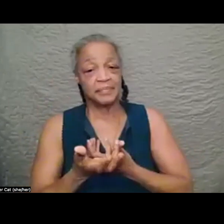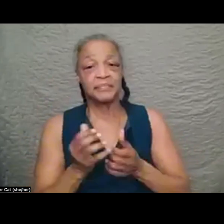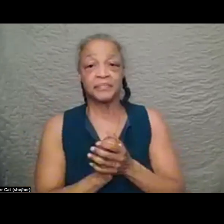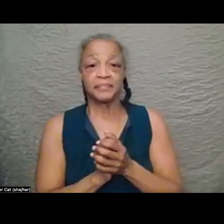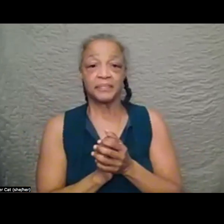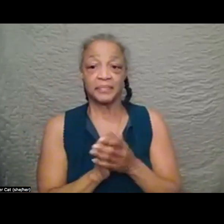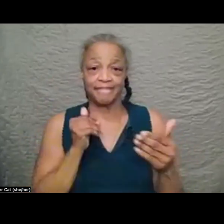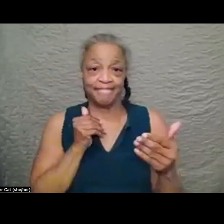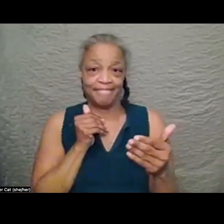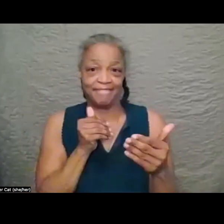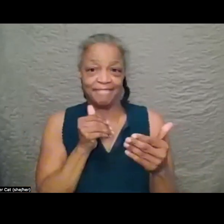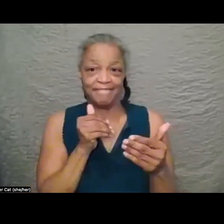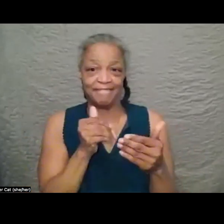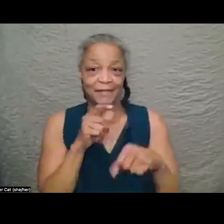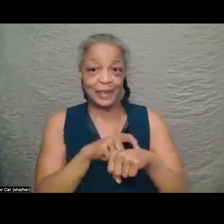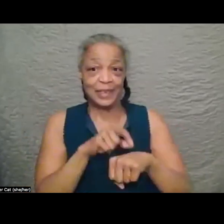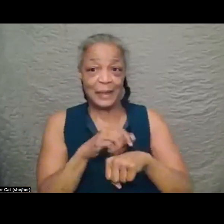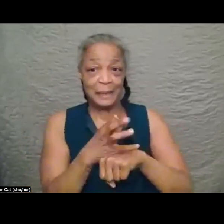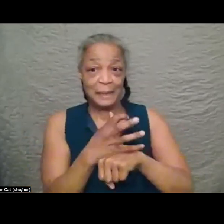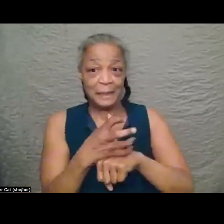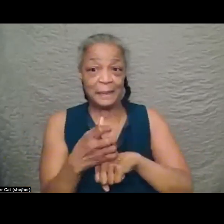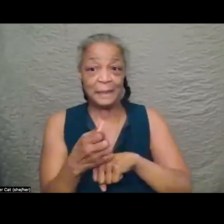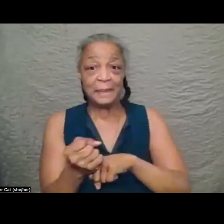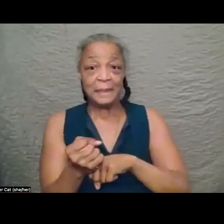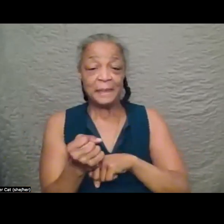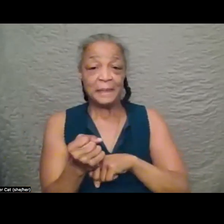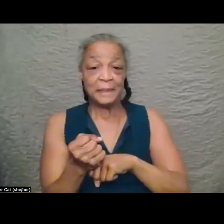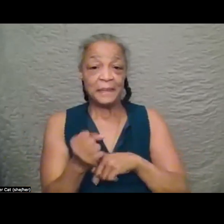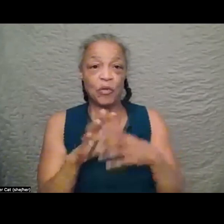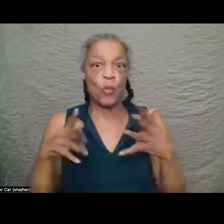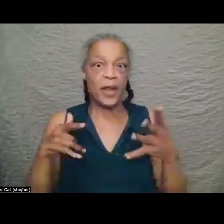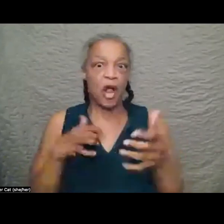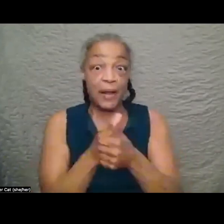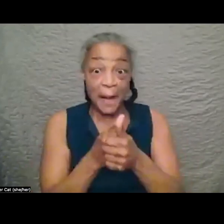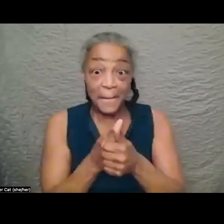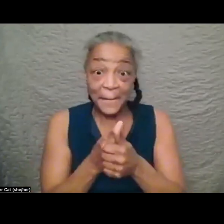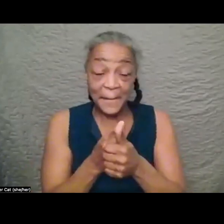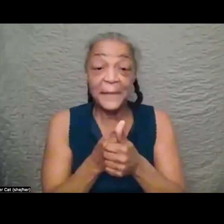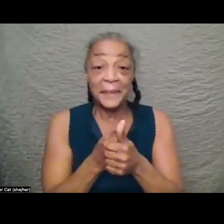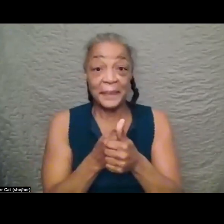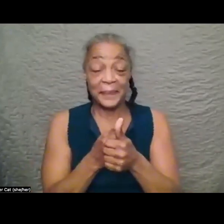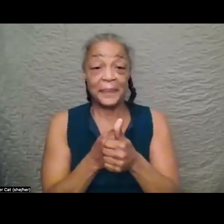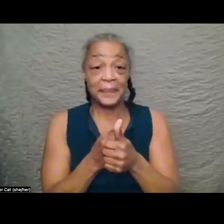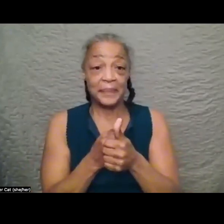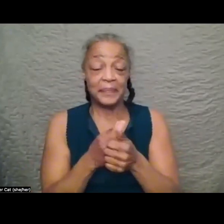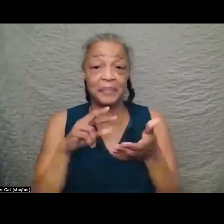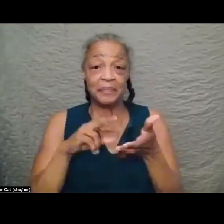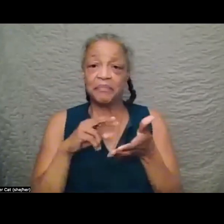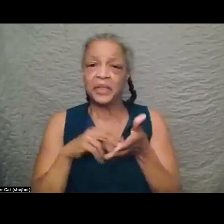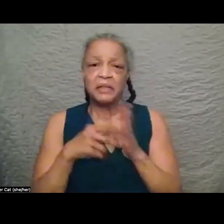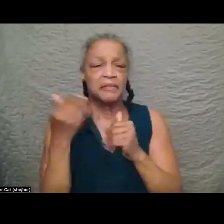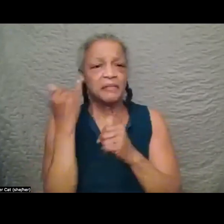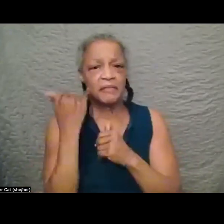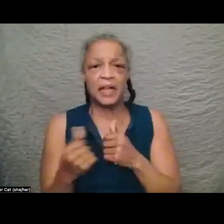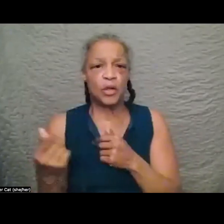almost at time. We did catch up, though. So if there are any questions that